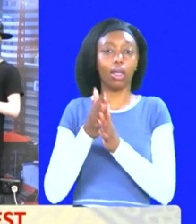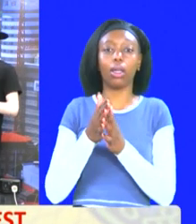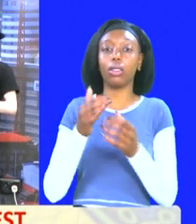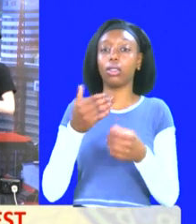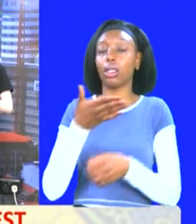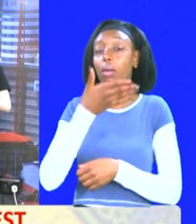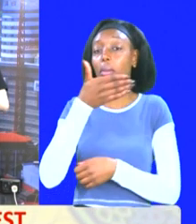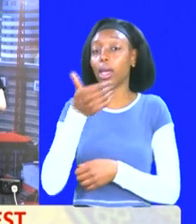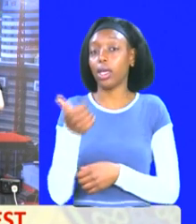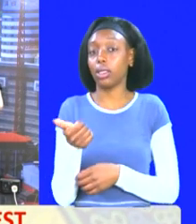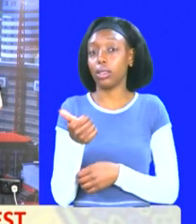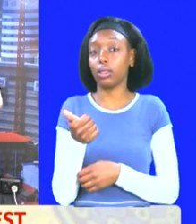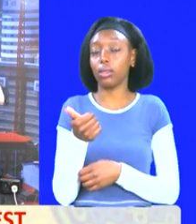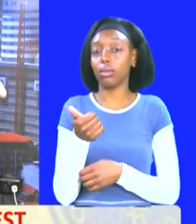sana.